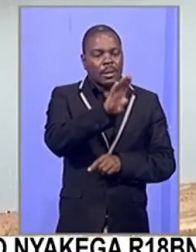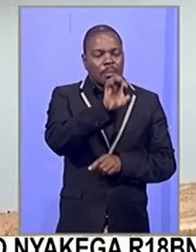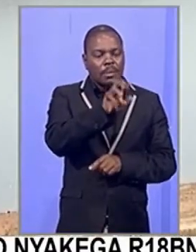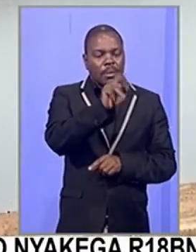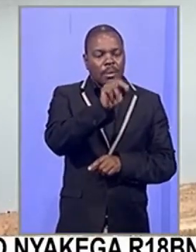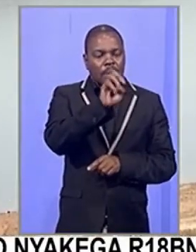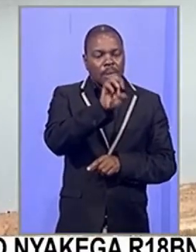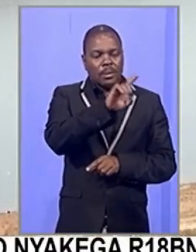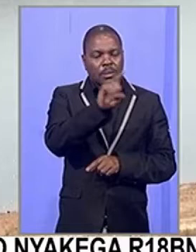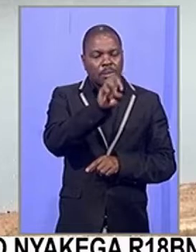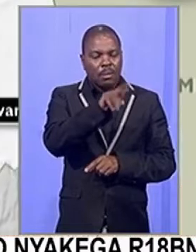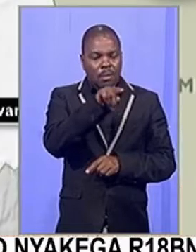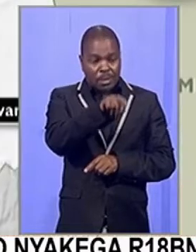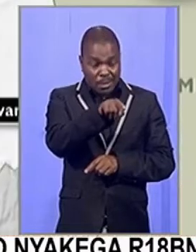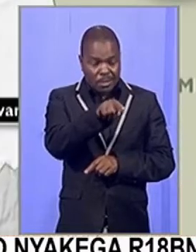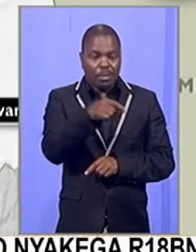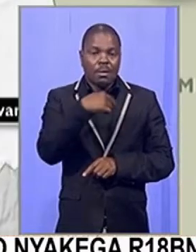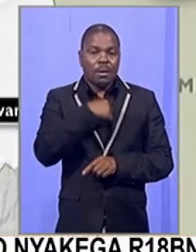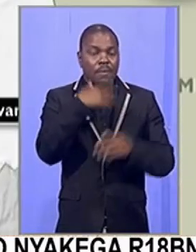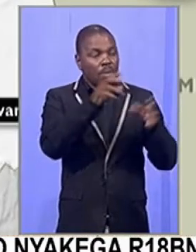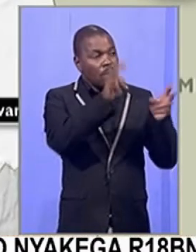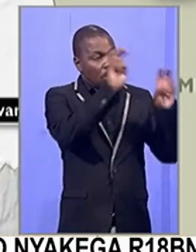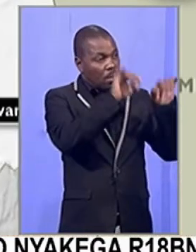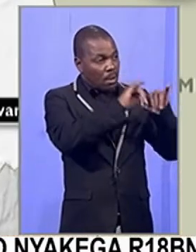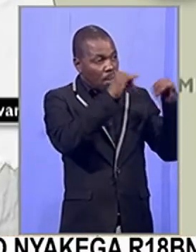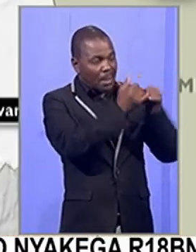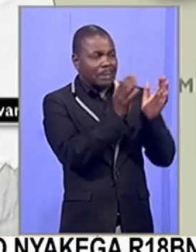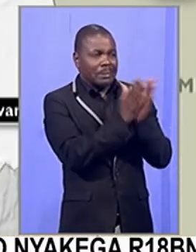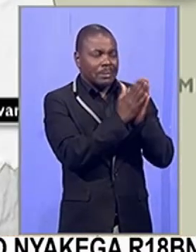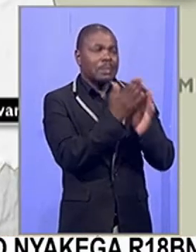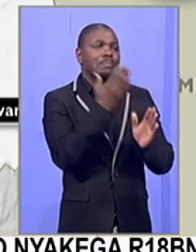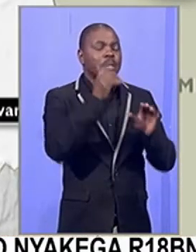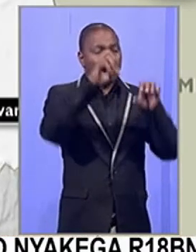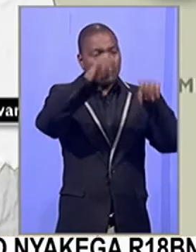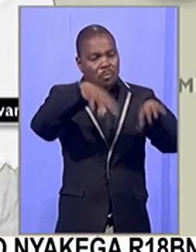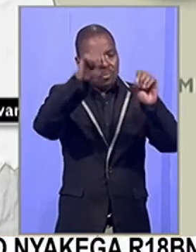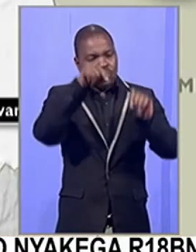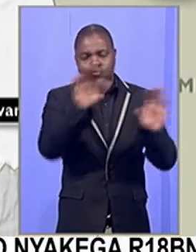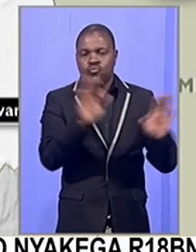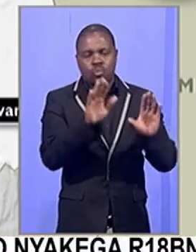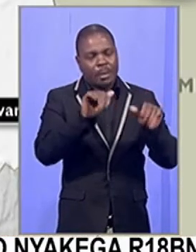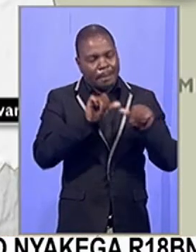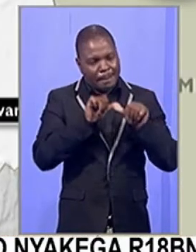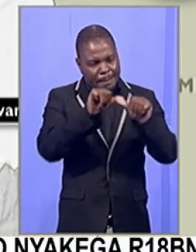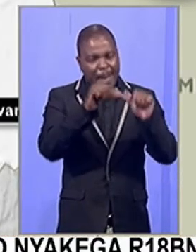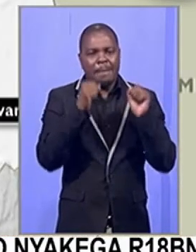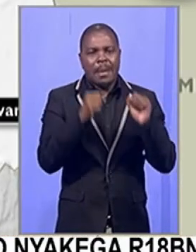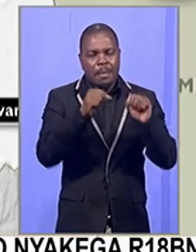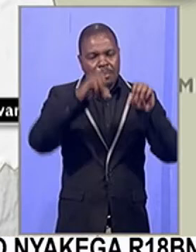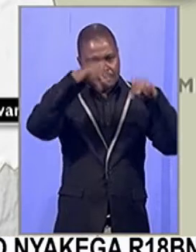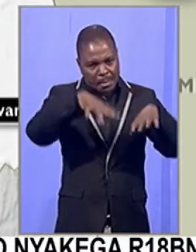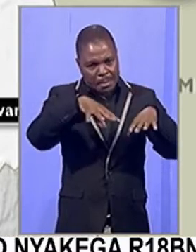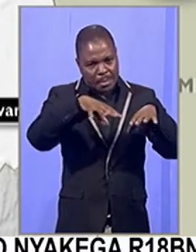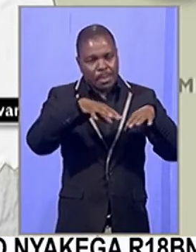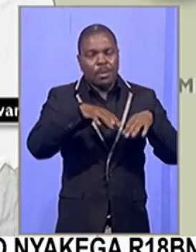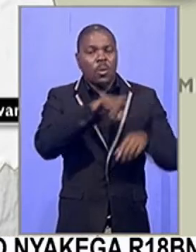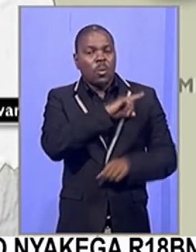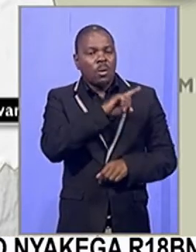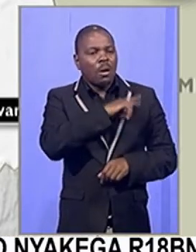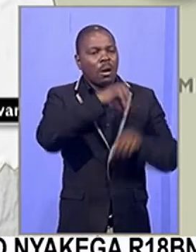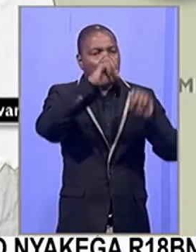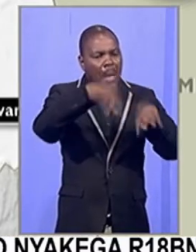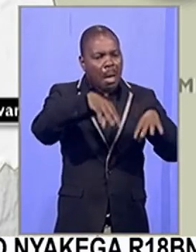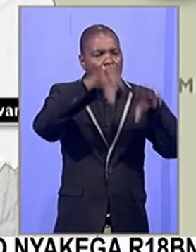re boledišane le ba Eskom gore ba tloele ba kgaotše gore go dira ntho re bitša gore ke load shedding ka gore e emiša